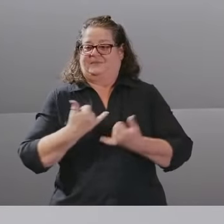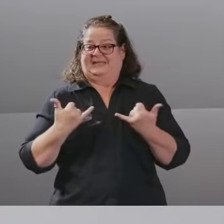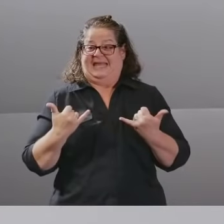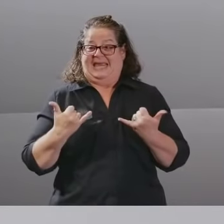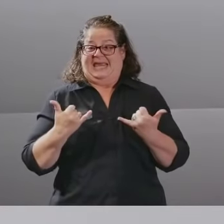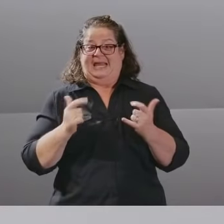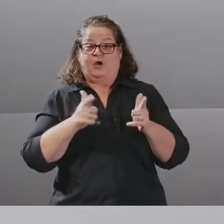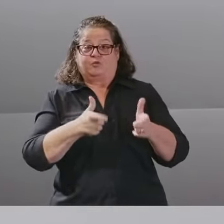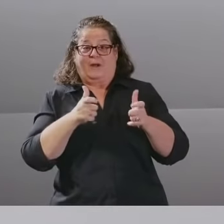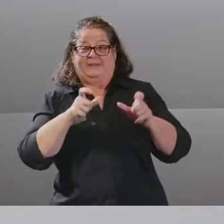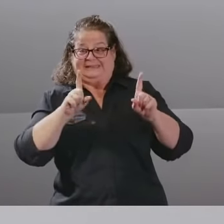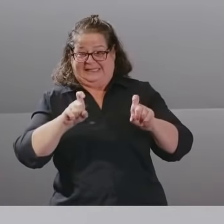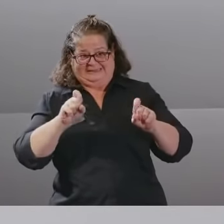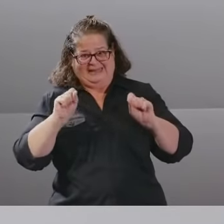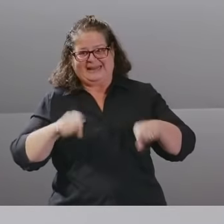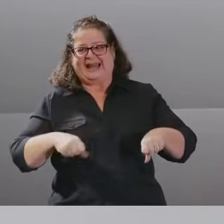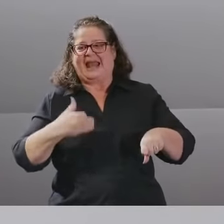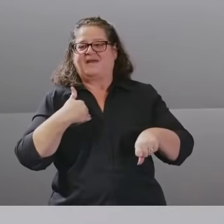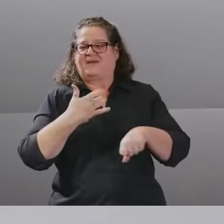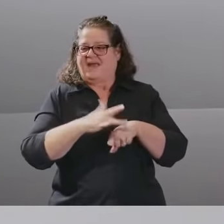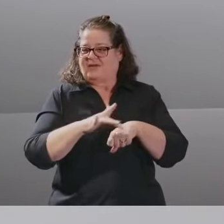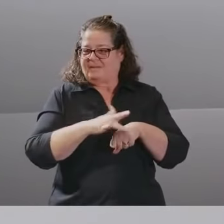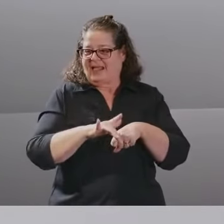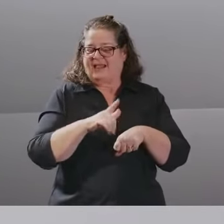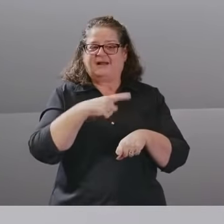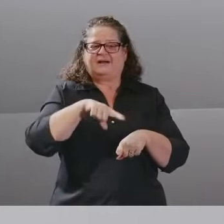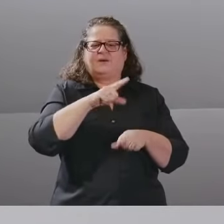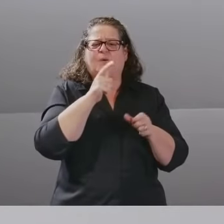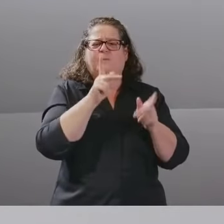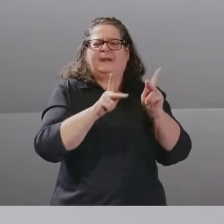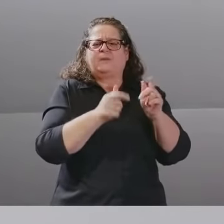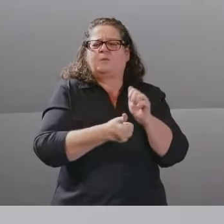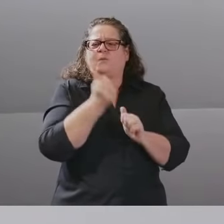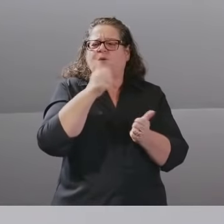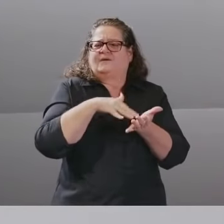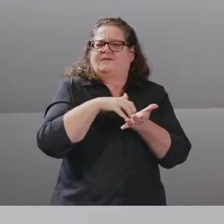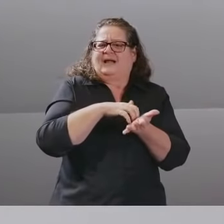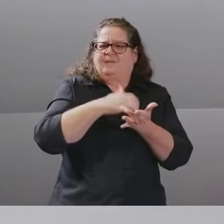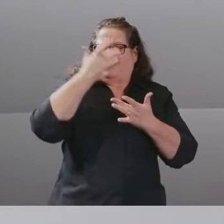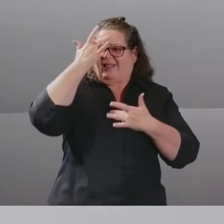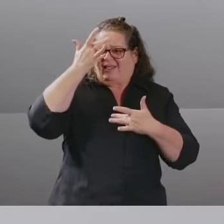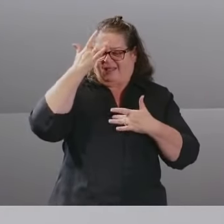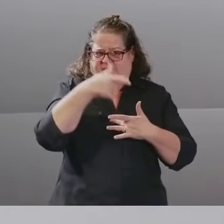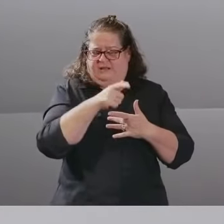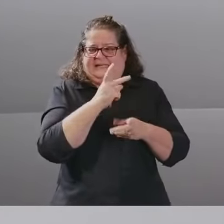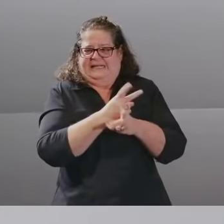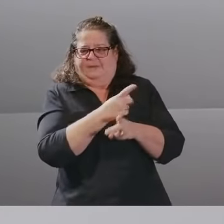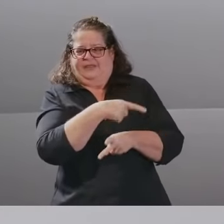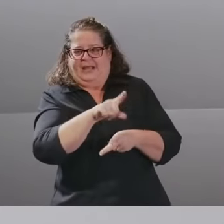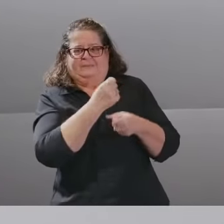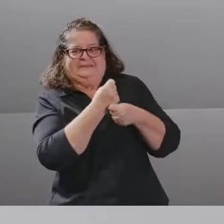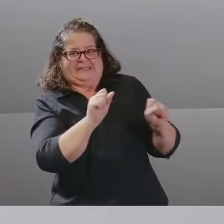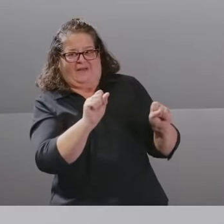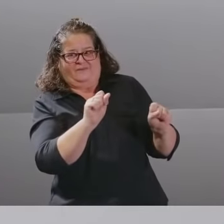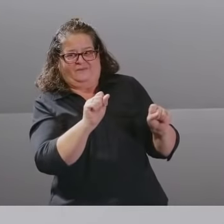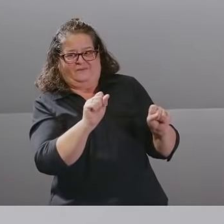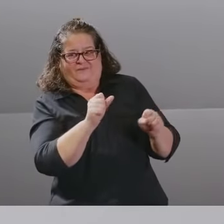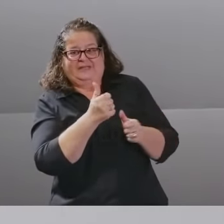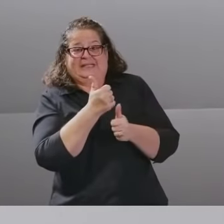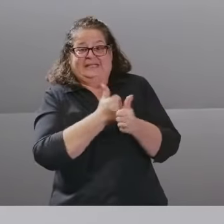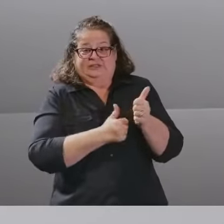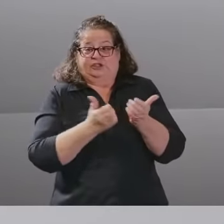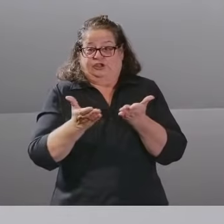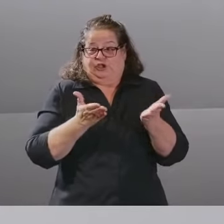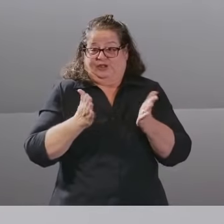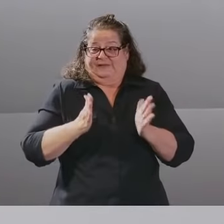most vulnerable in our community safe. And every soldier and airman in the Arizona Guard is fully committed to supporting